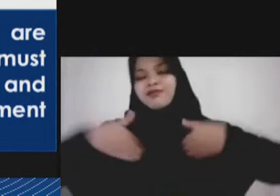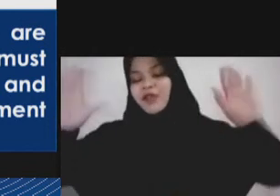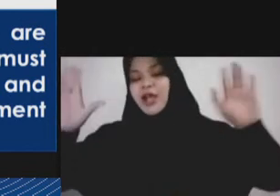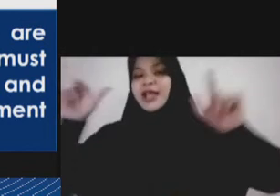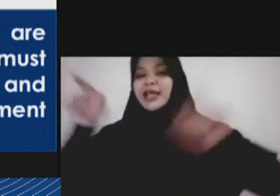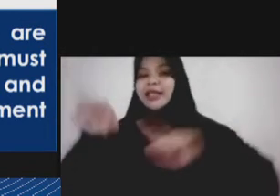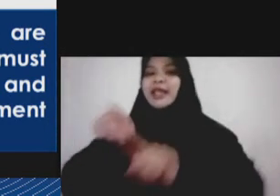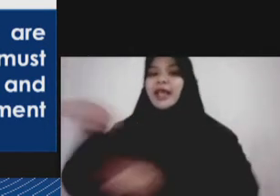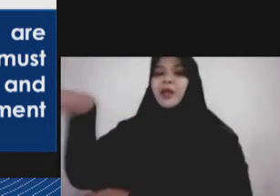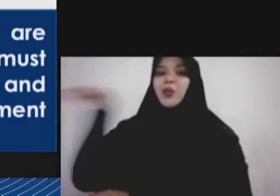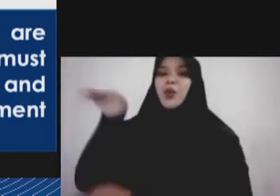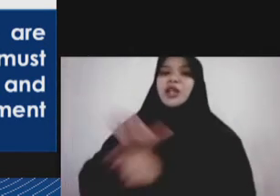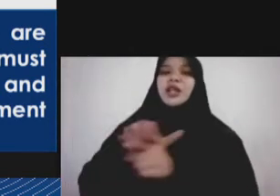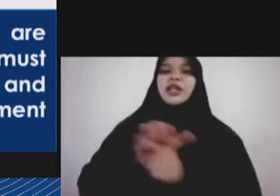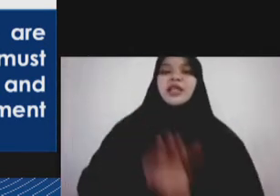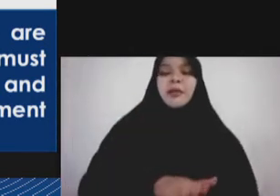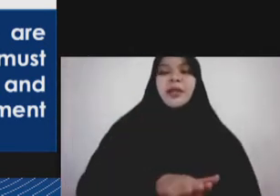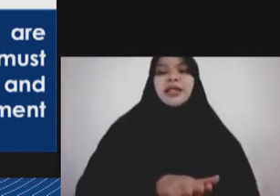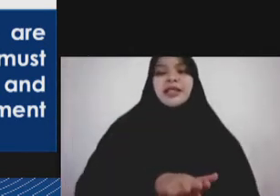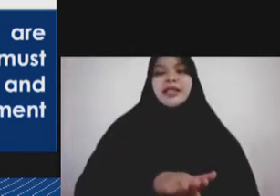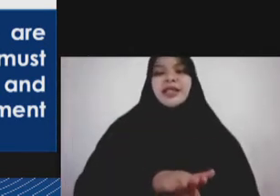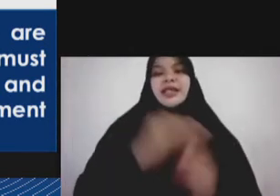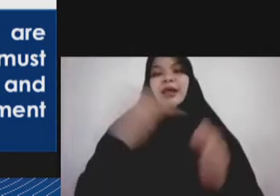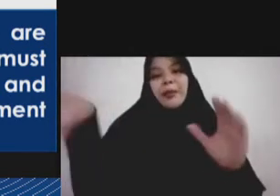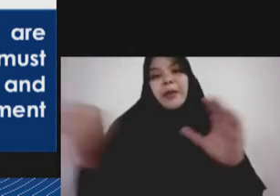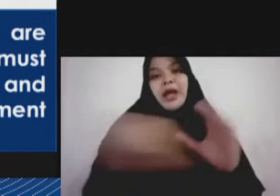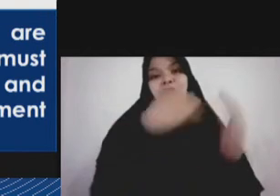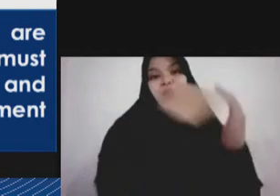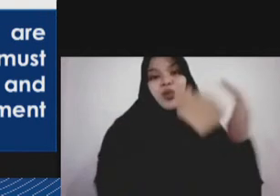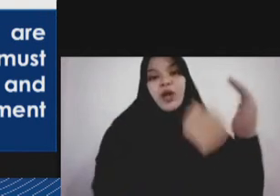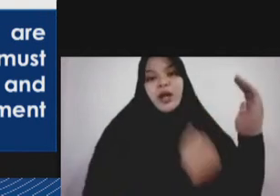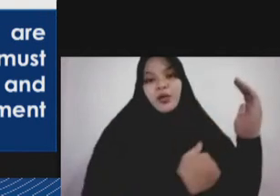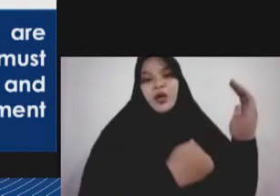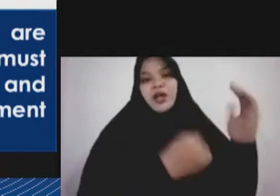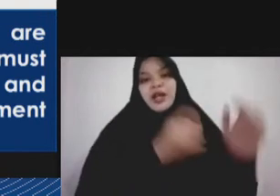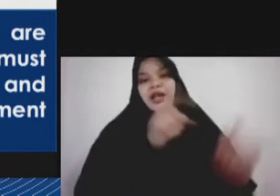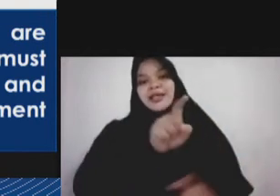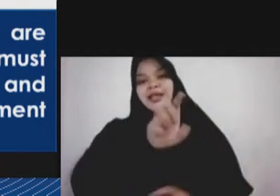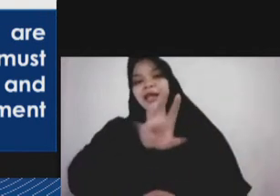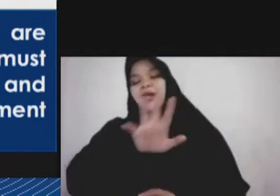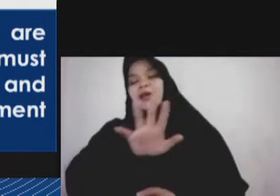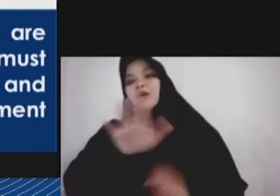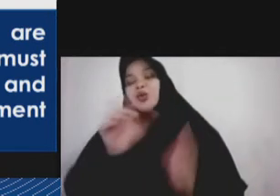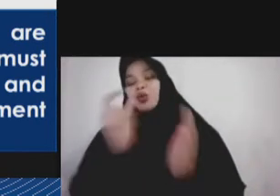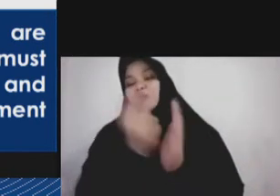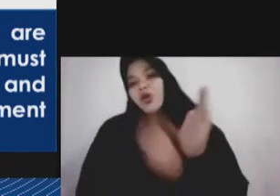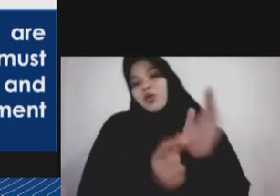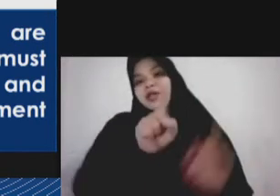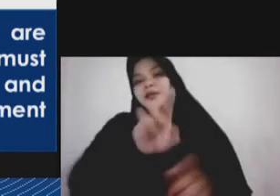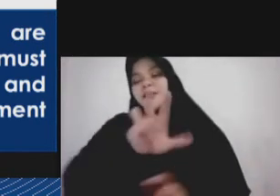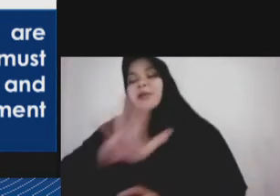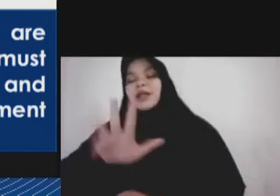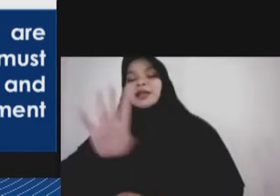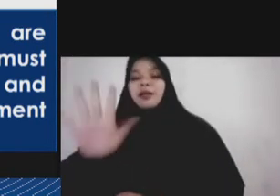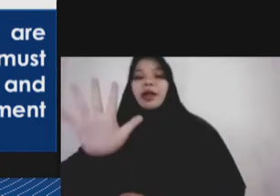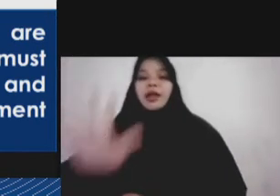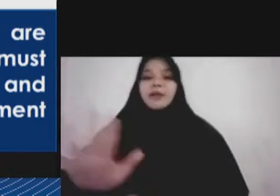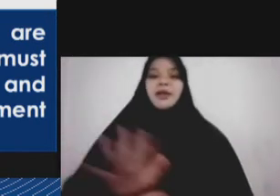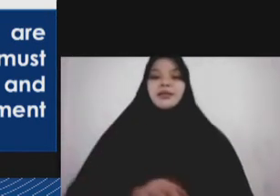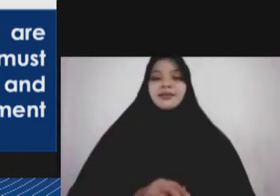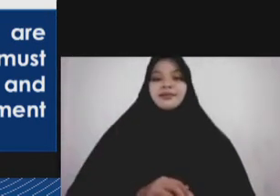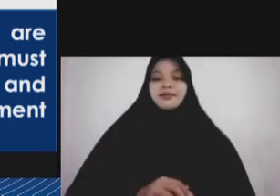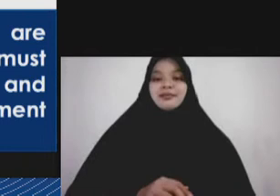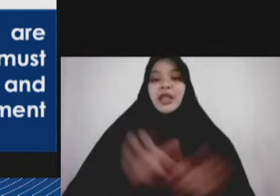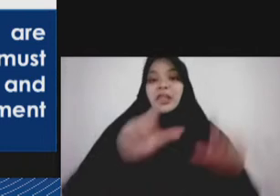and discrimination as regulated in the 1945 Constitution Article 28G, paragraph 1,